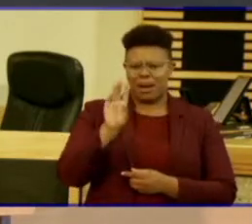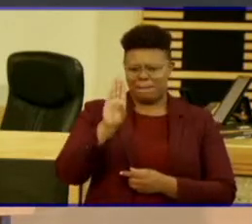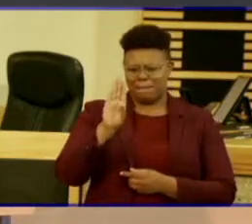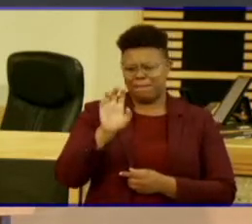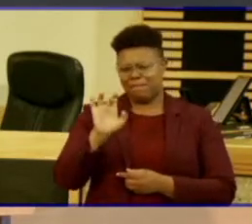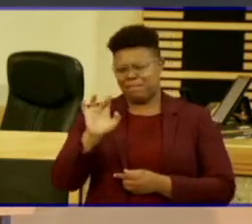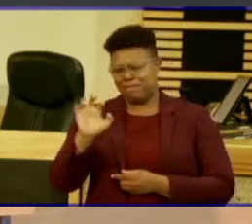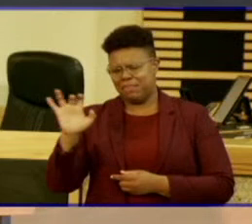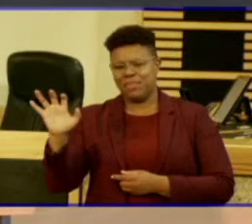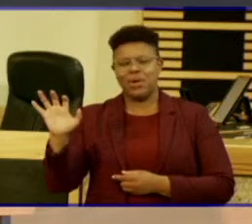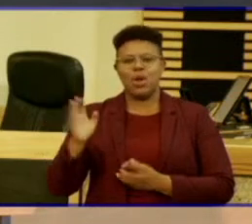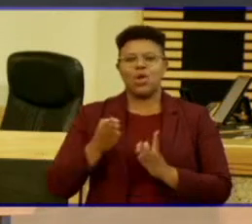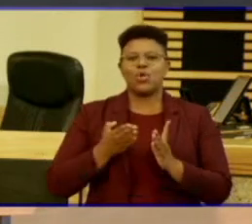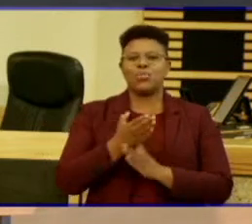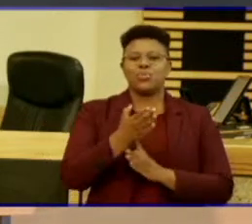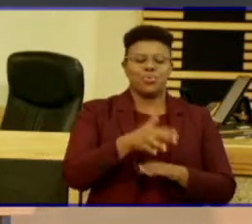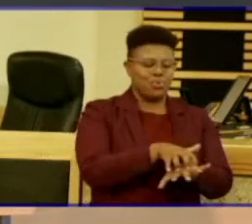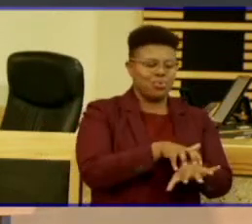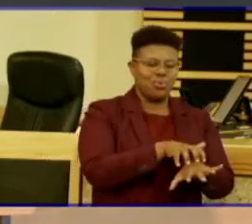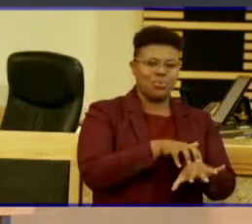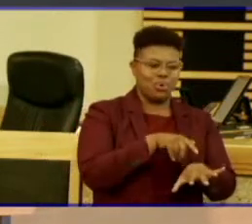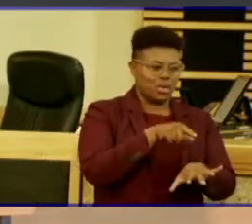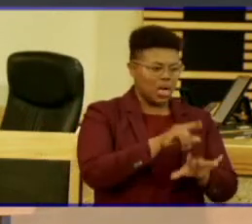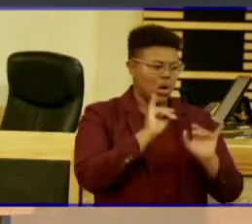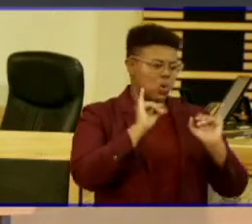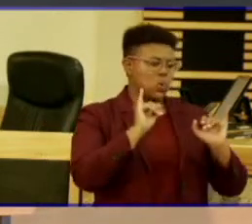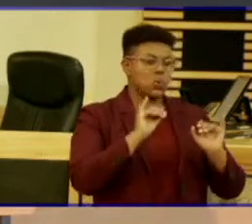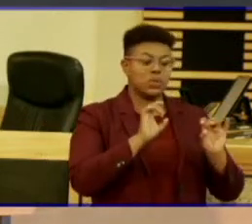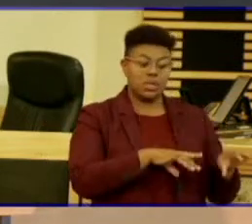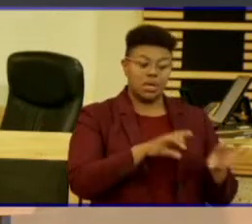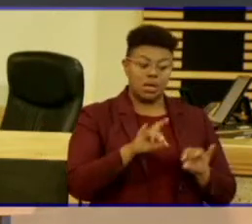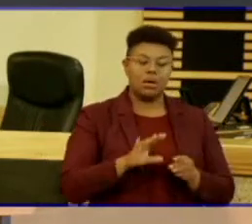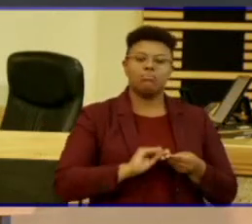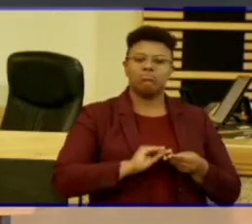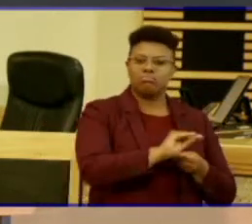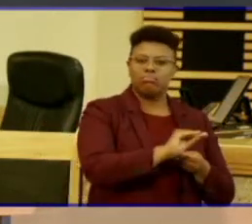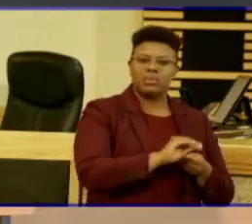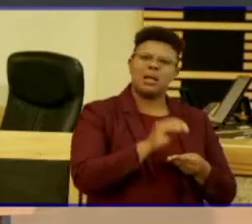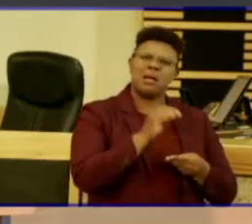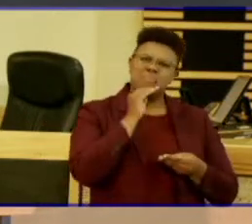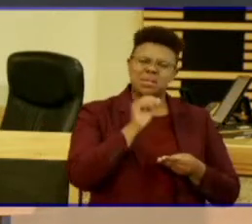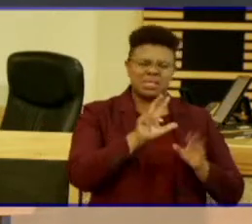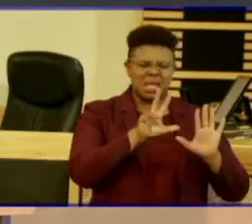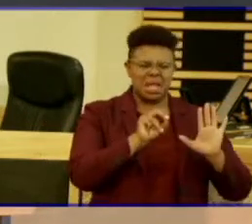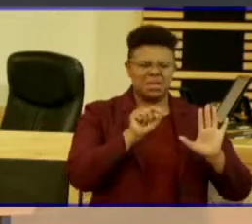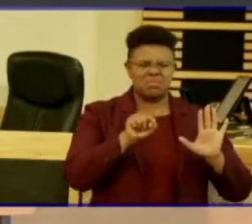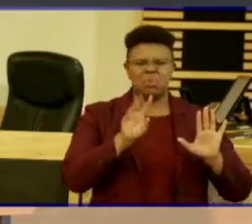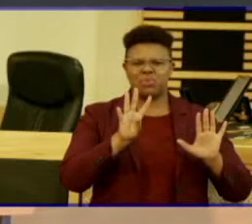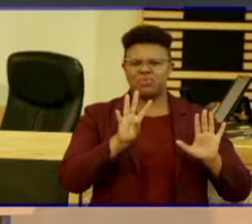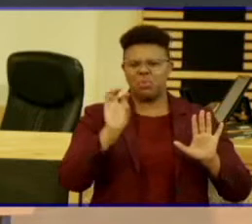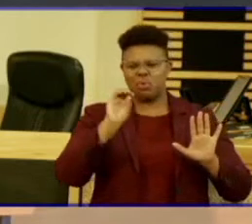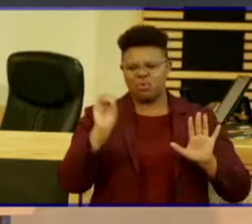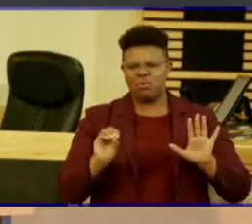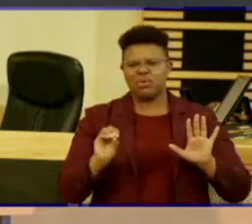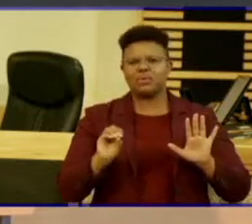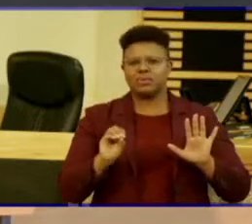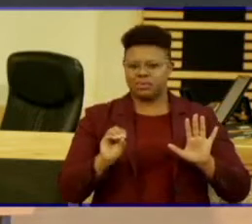Agriculture Support Disaster Fund, 80.4 million was also dispersed to